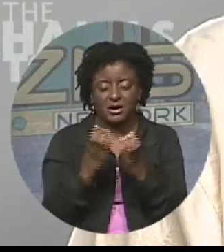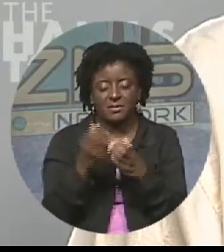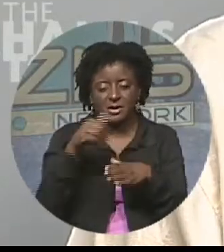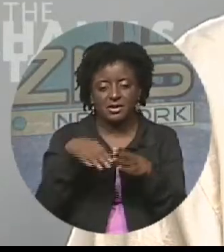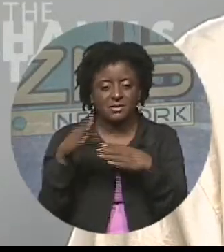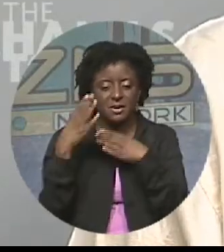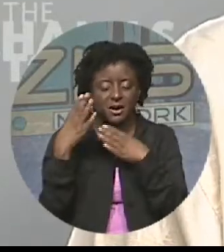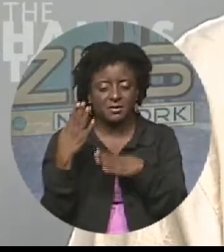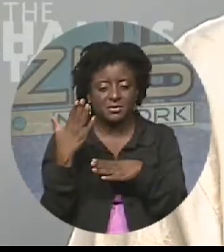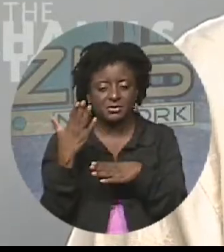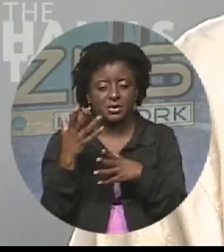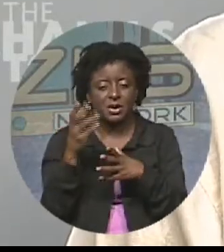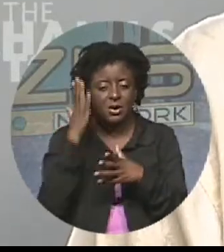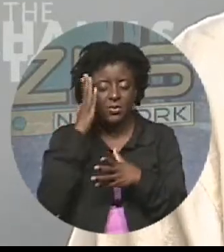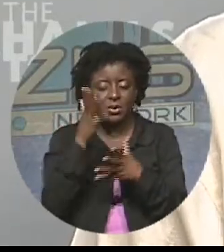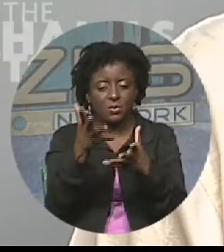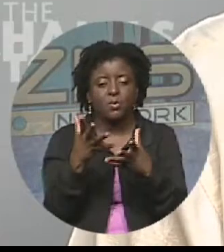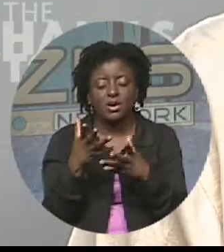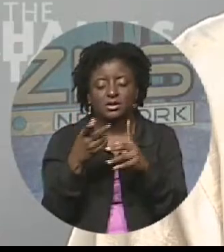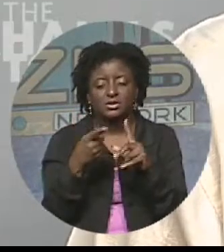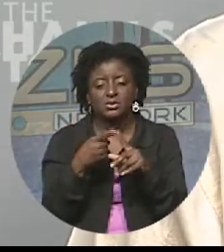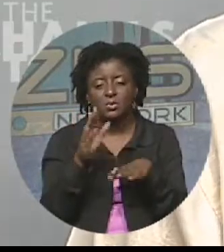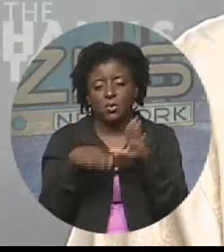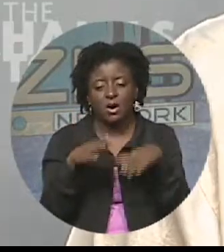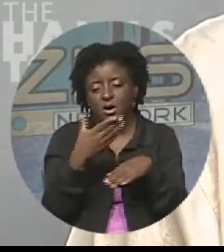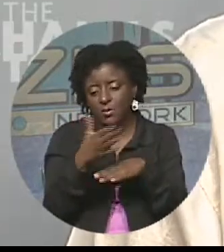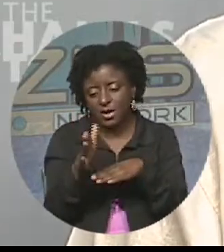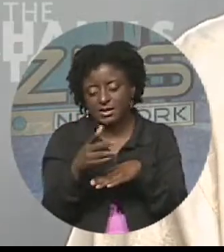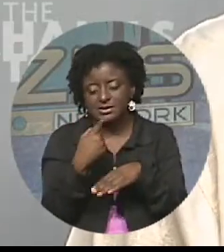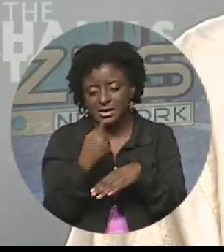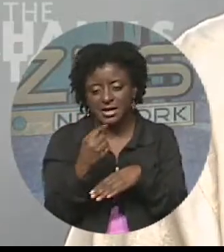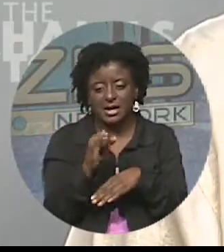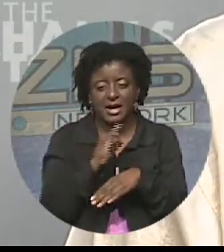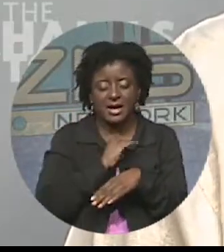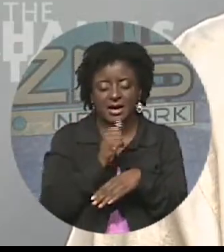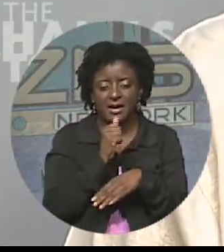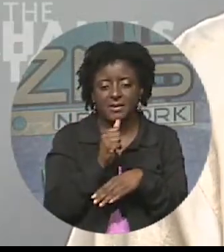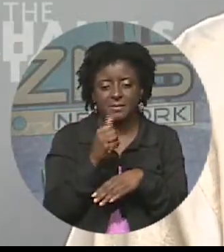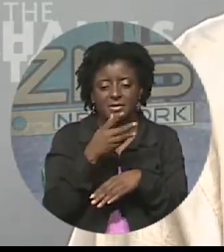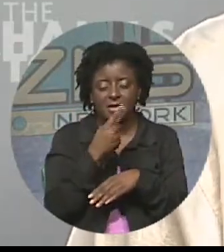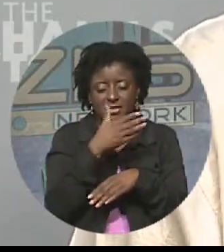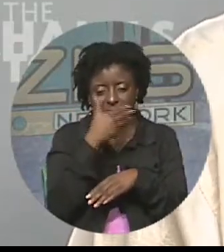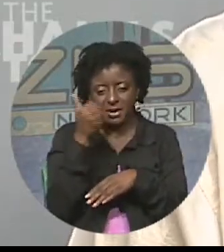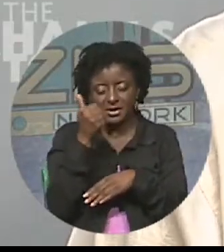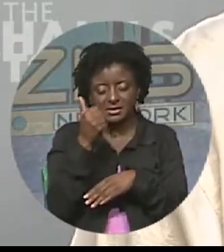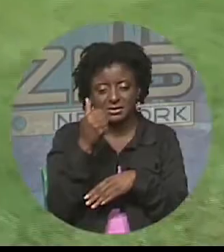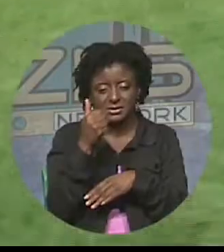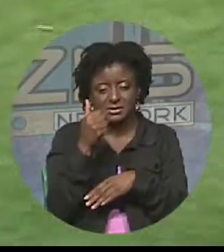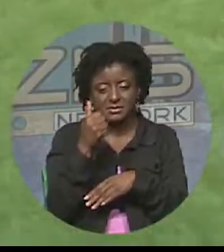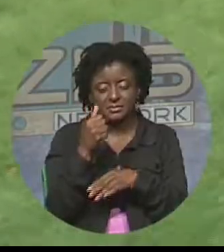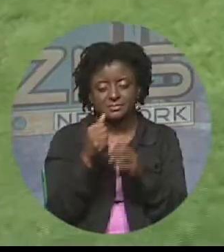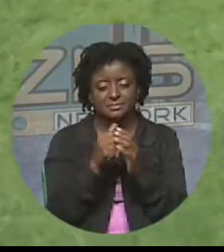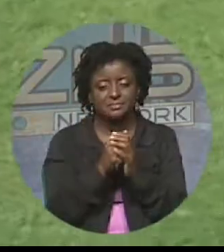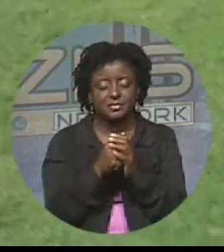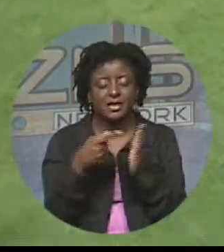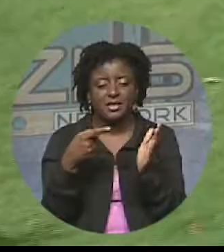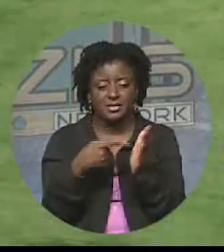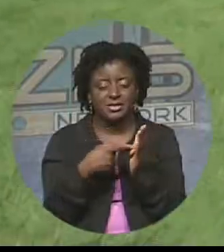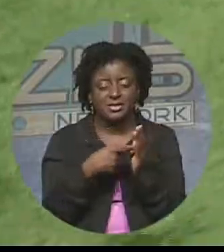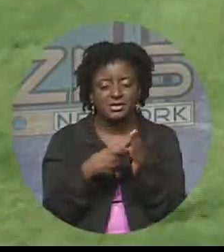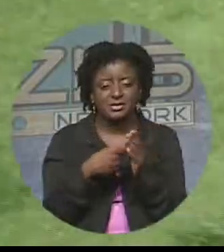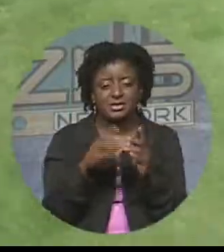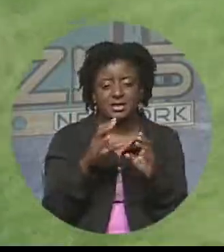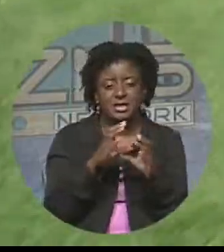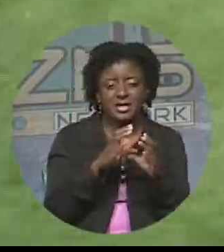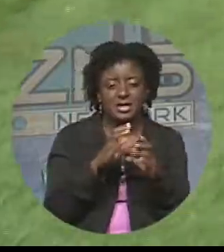want to walk away saying that I am the best, and could actually stand up and say I'm the best because they proved it. Now this golf classic is